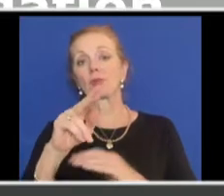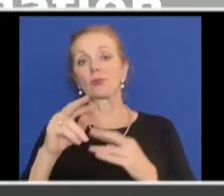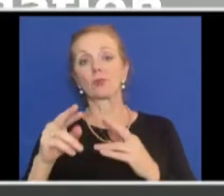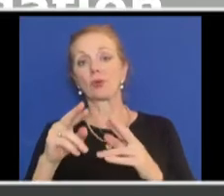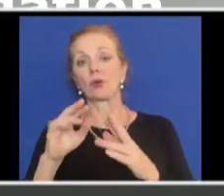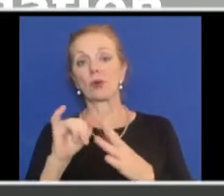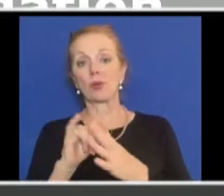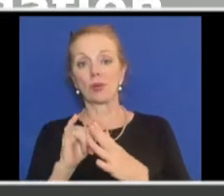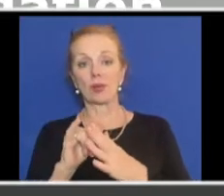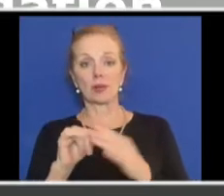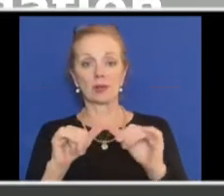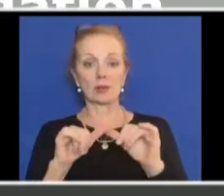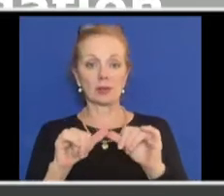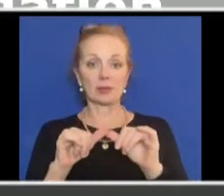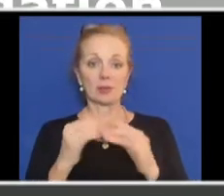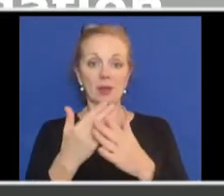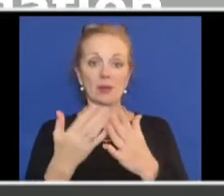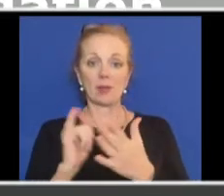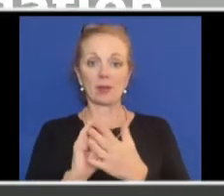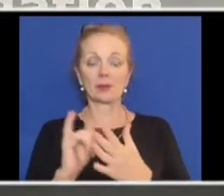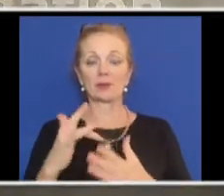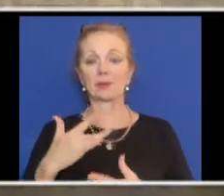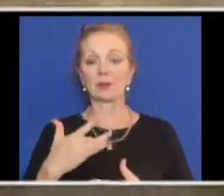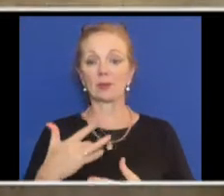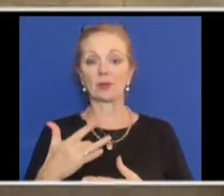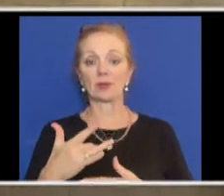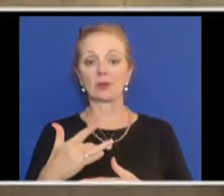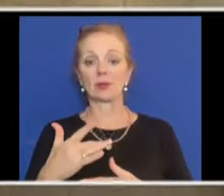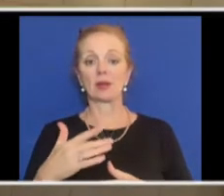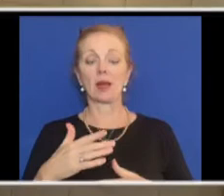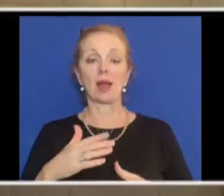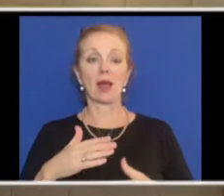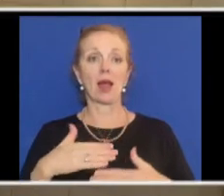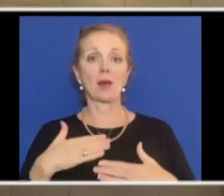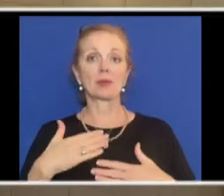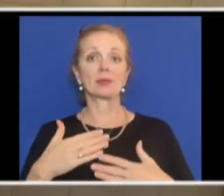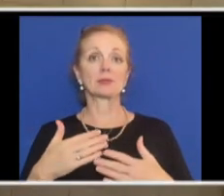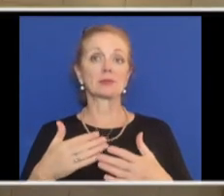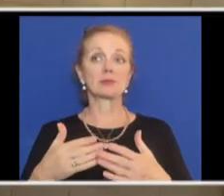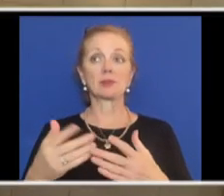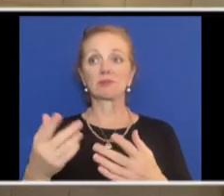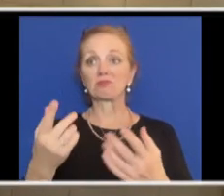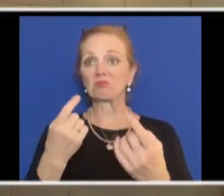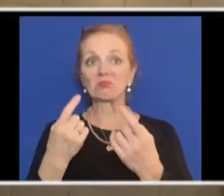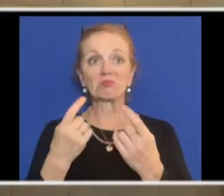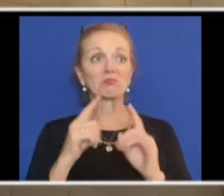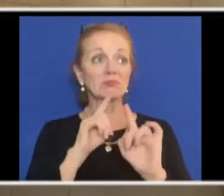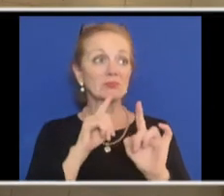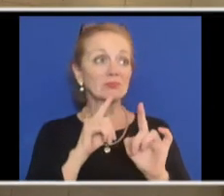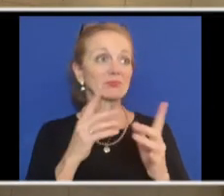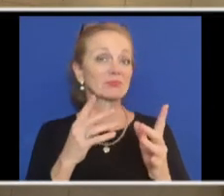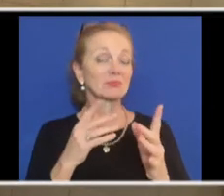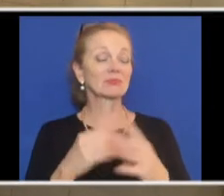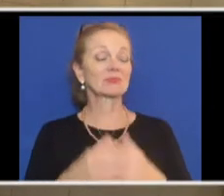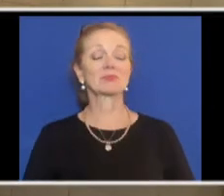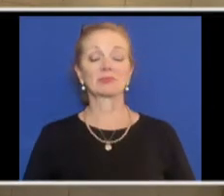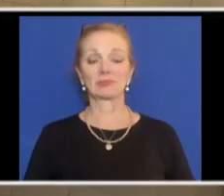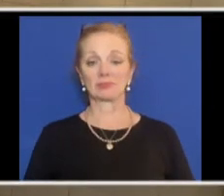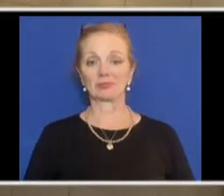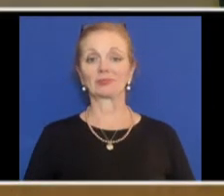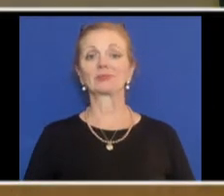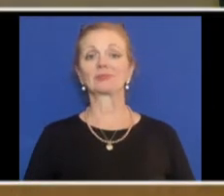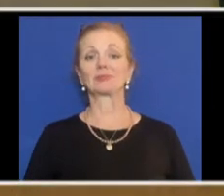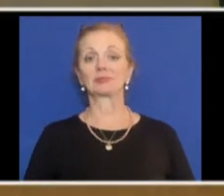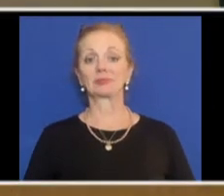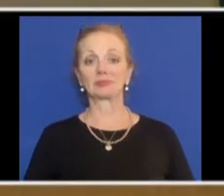a continuation of some of that Trend and we'll be happy to take any questions following the petitioner's presentation thank you very very much Mrs you have